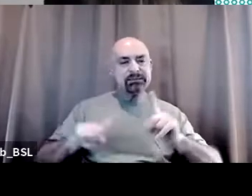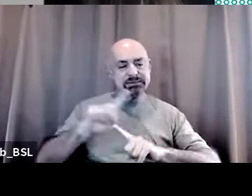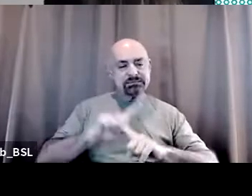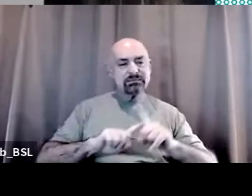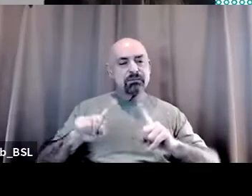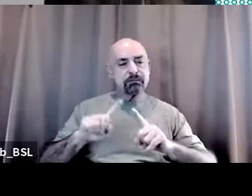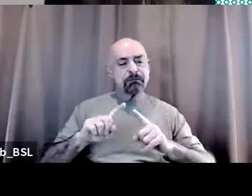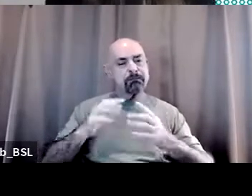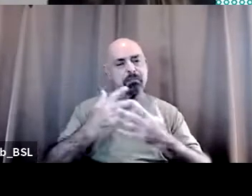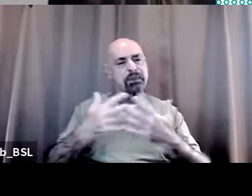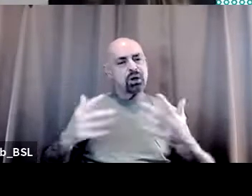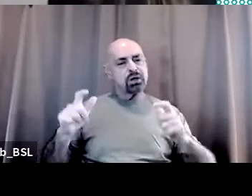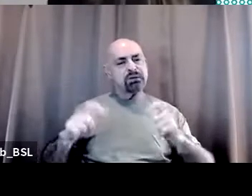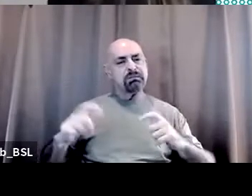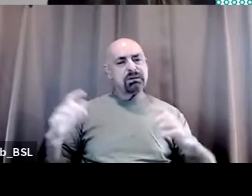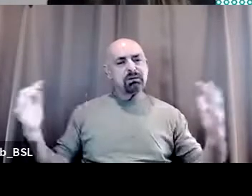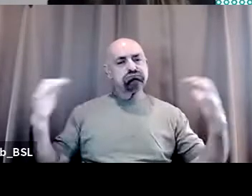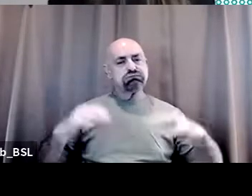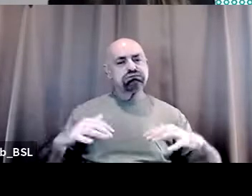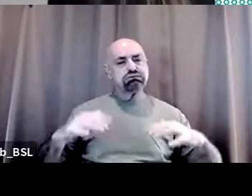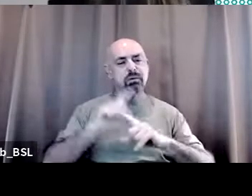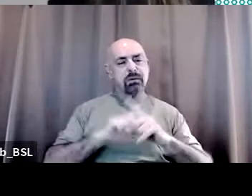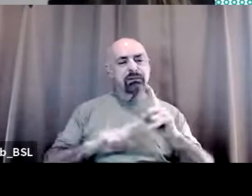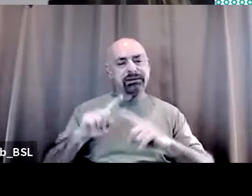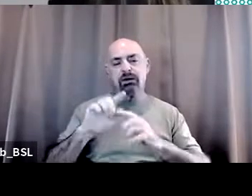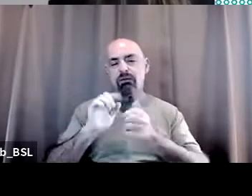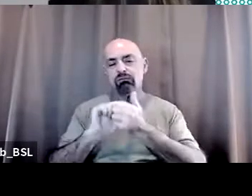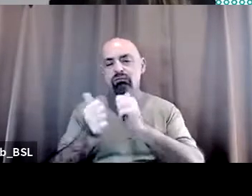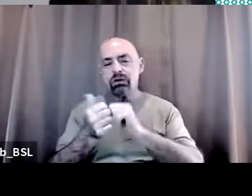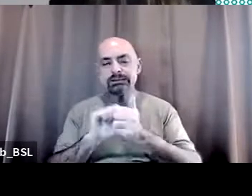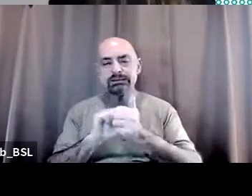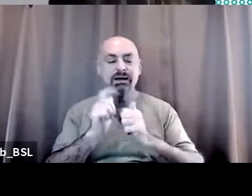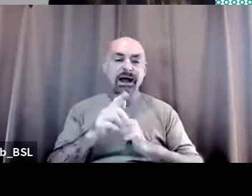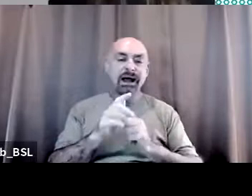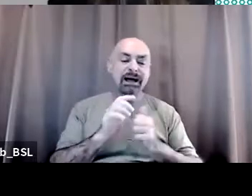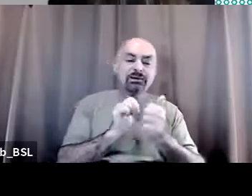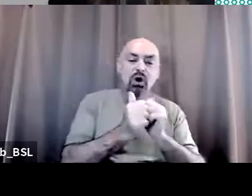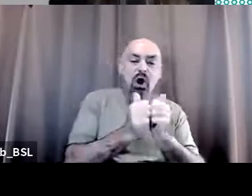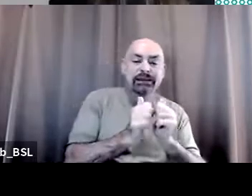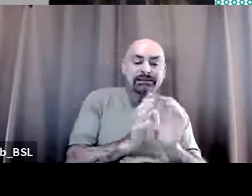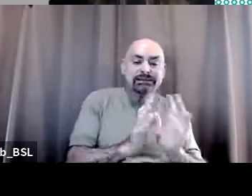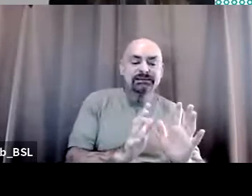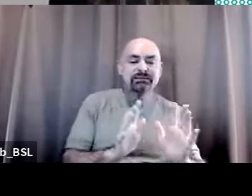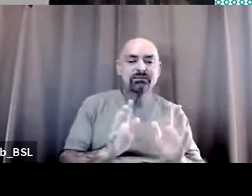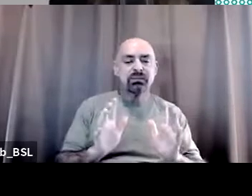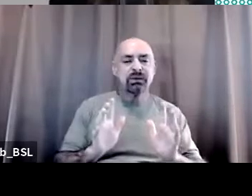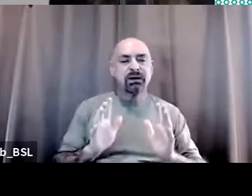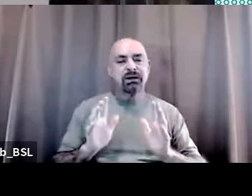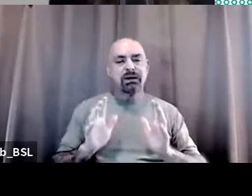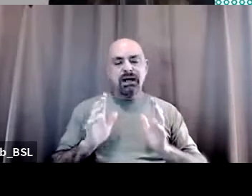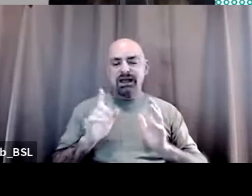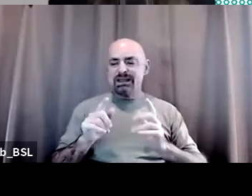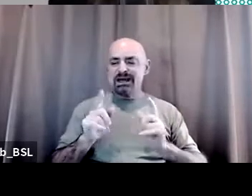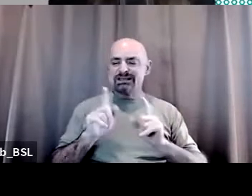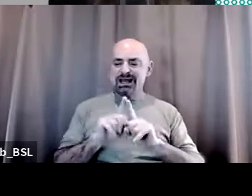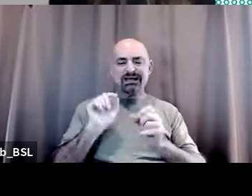of people and friends and colleagues, in emancipatory research.